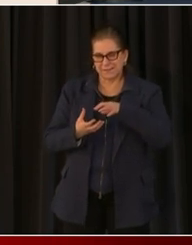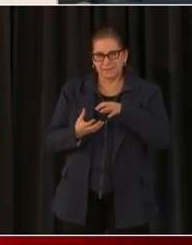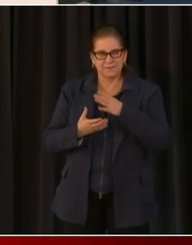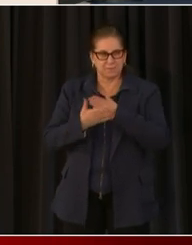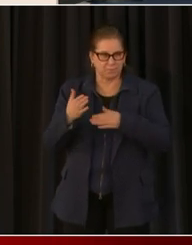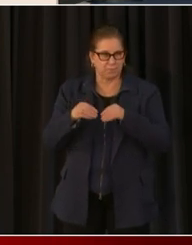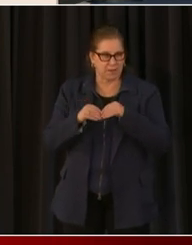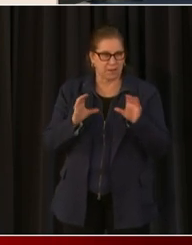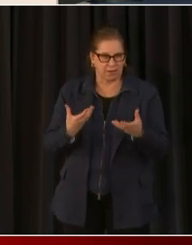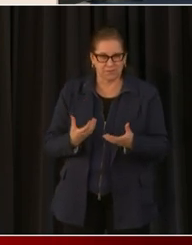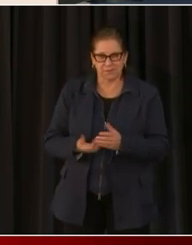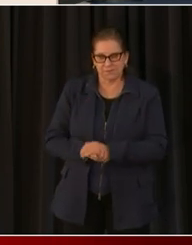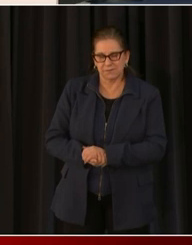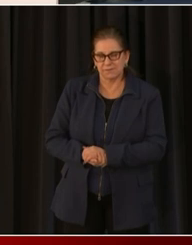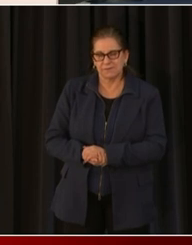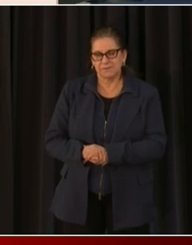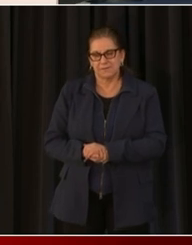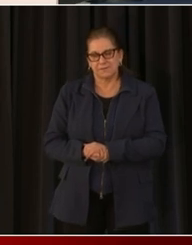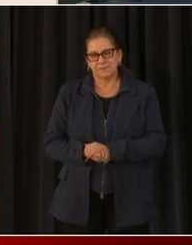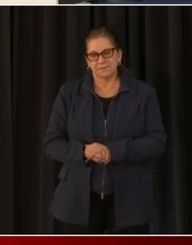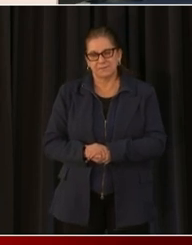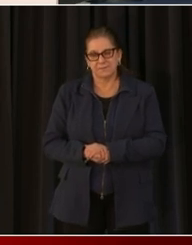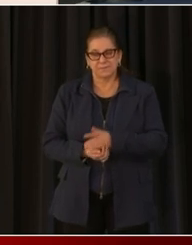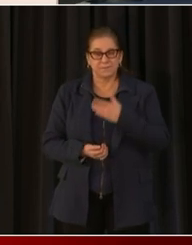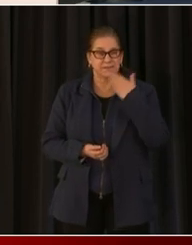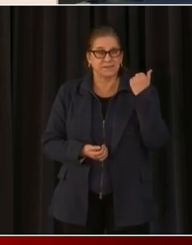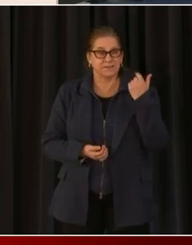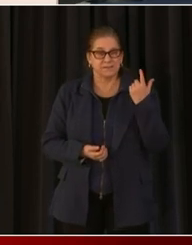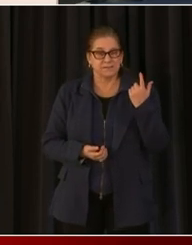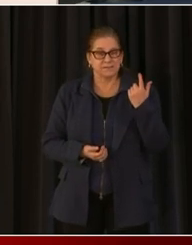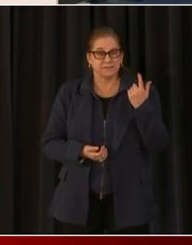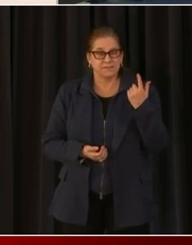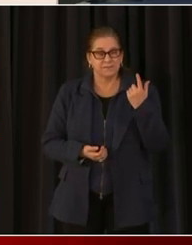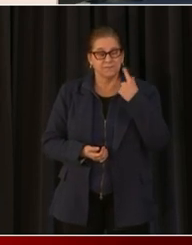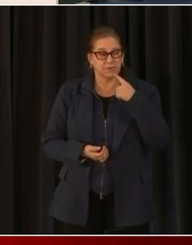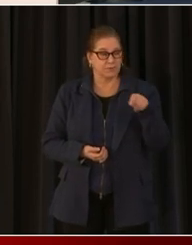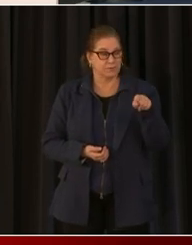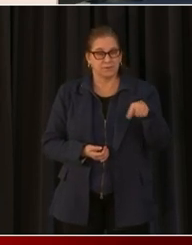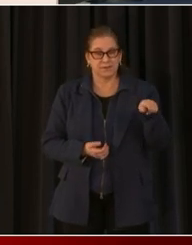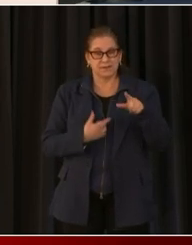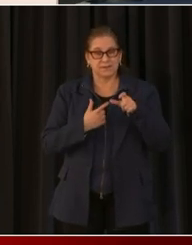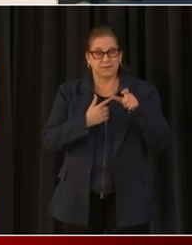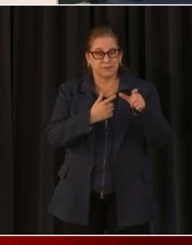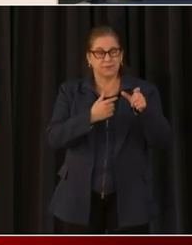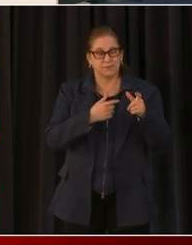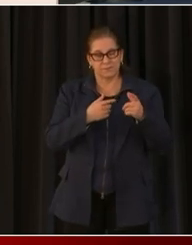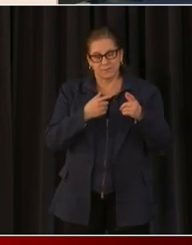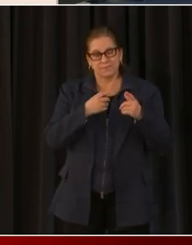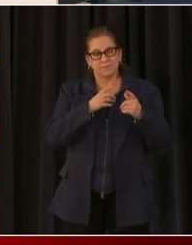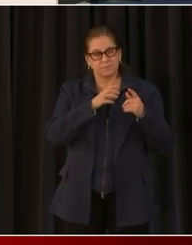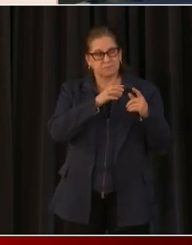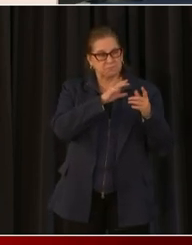in person. Ideally, the most optimal environment for acceleration and tutoring would be in person.